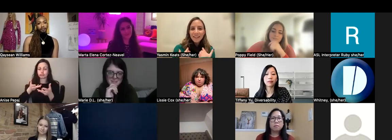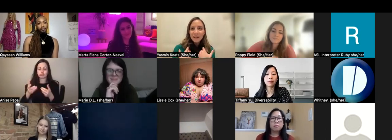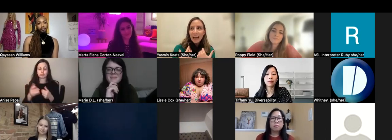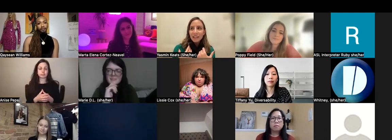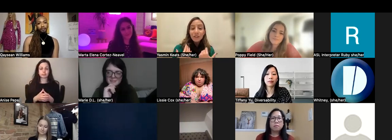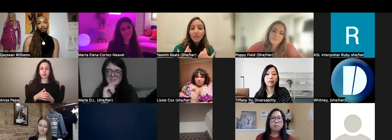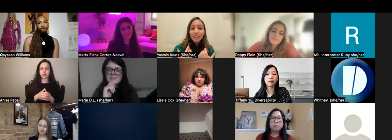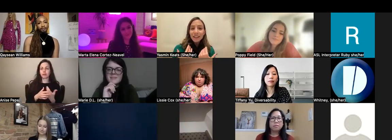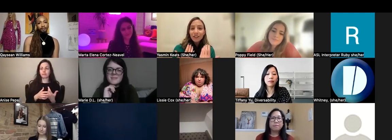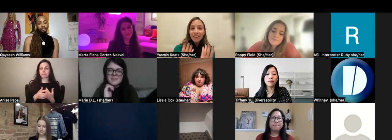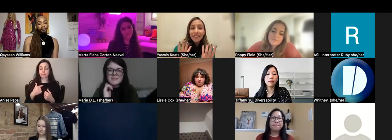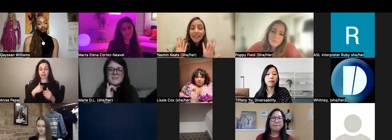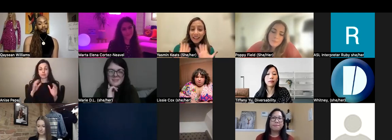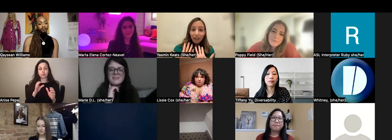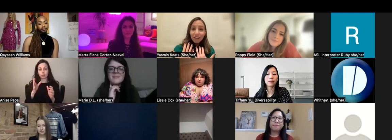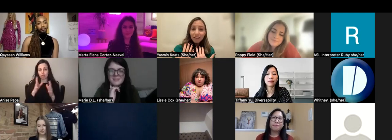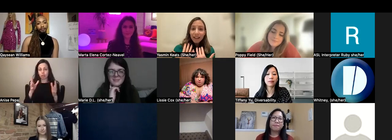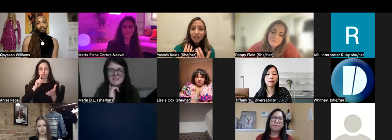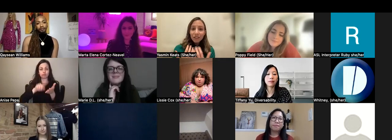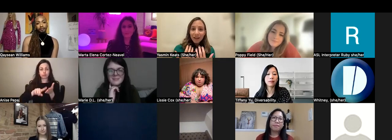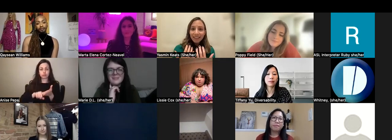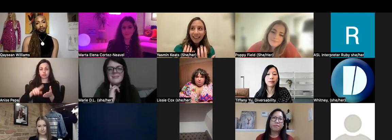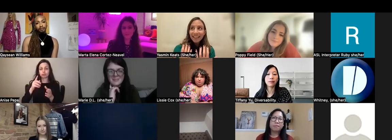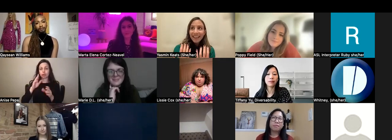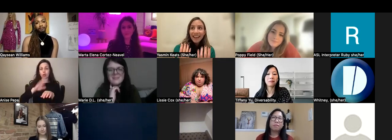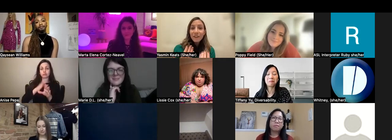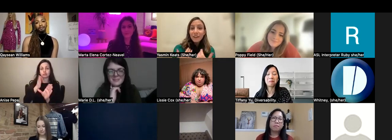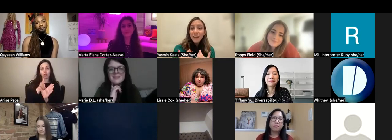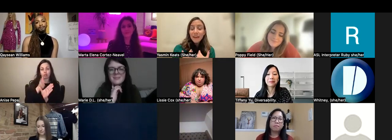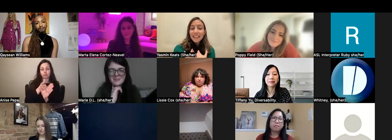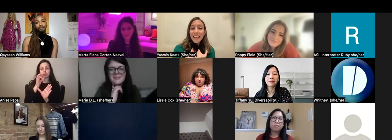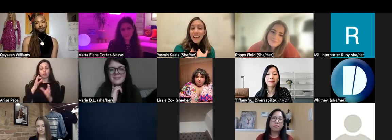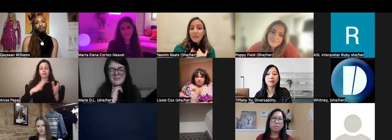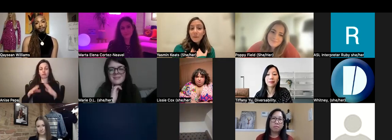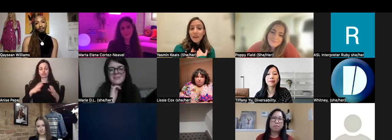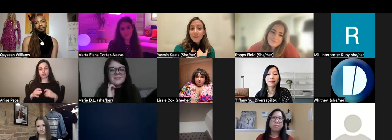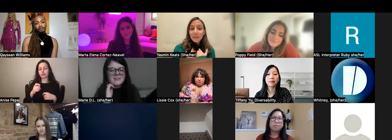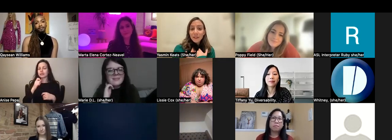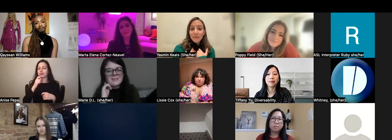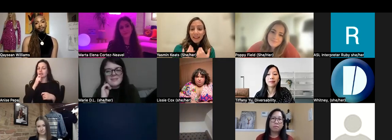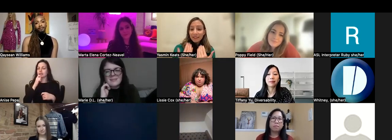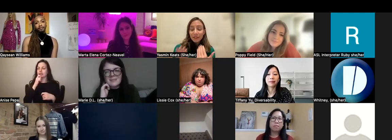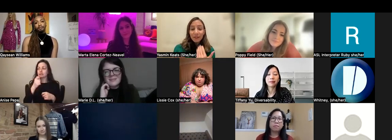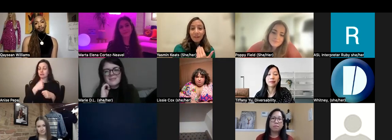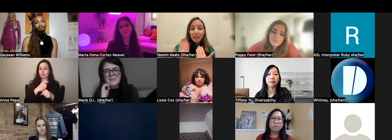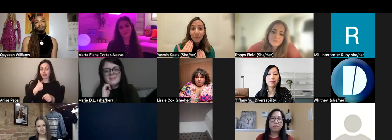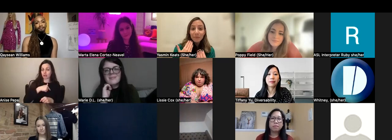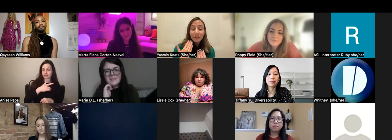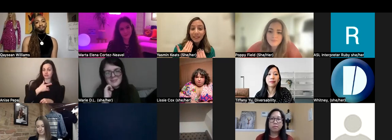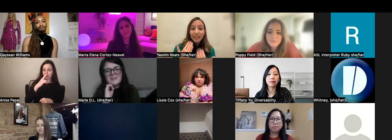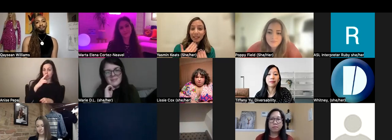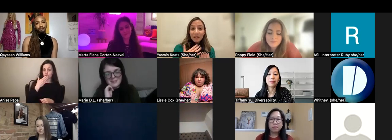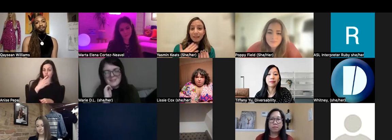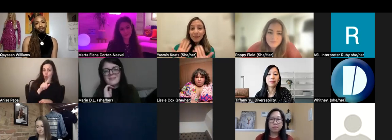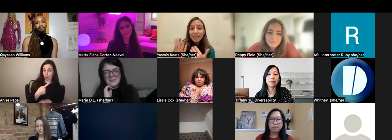makes, you know, I do a lot of research on the psychology of fashion as well. Like, it not only makes how we feel good, it makes also how other